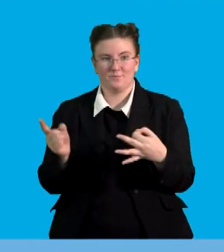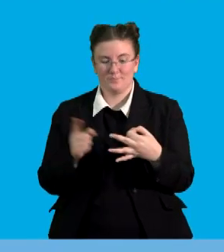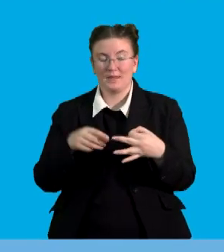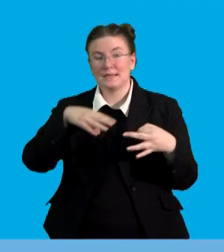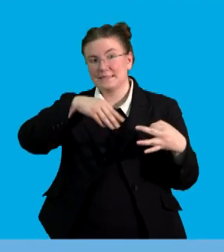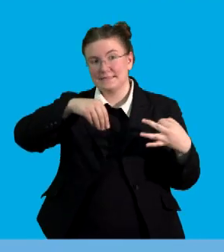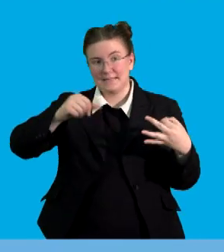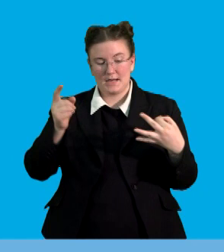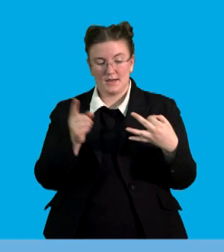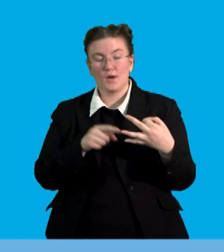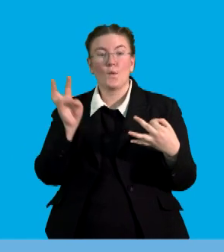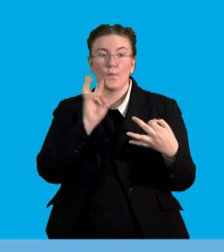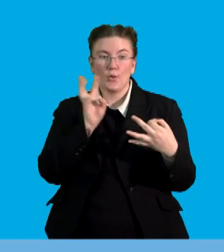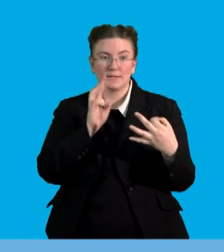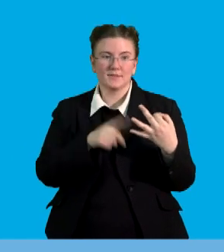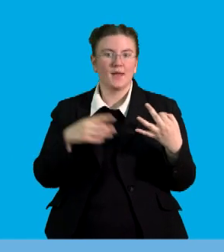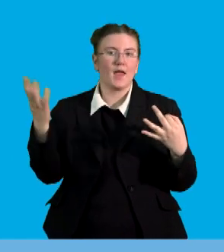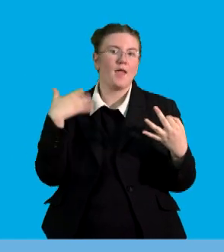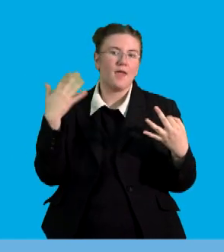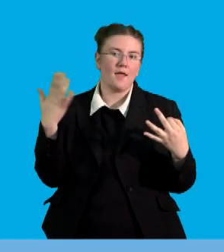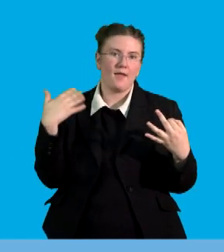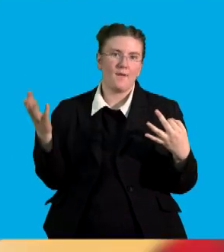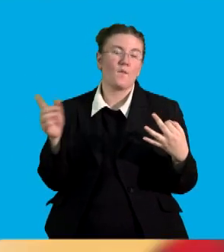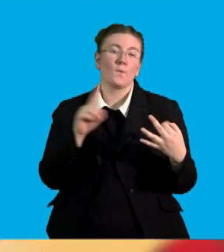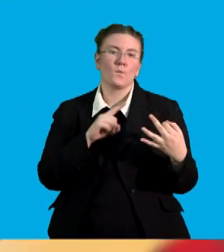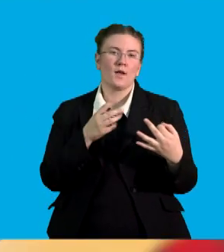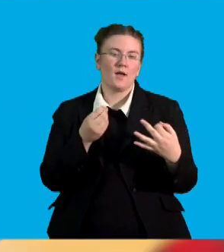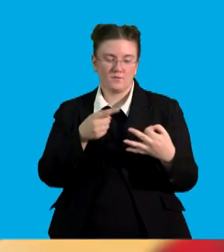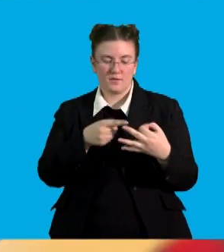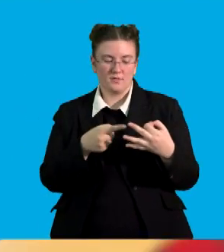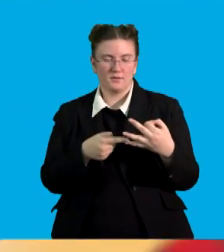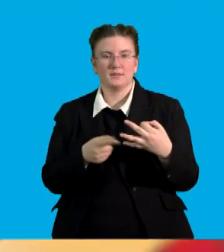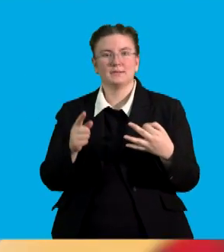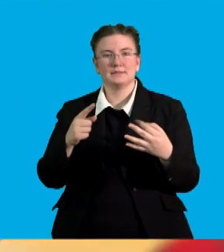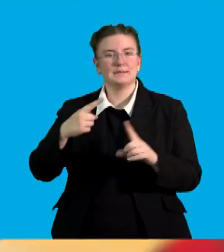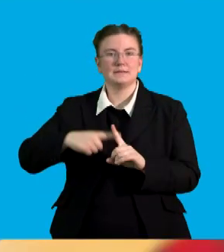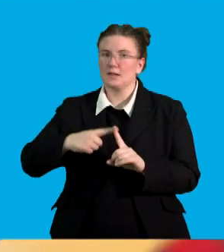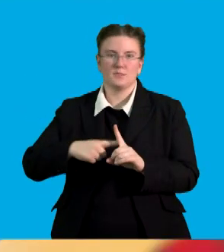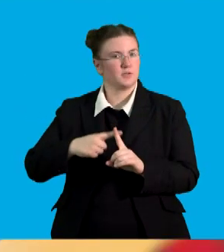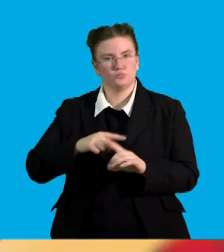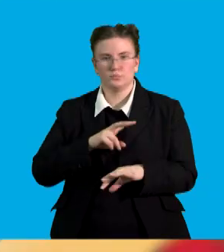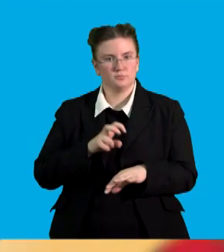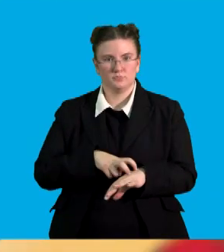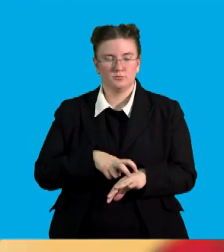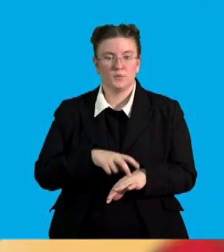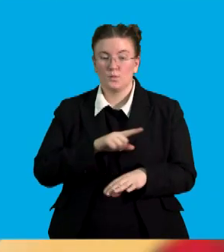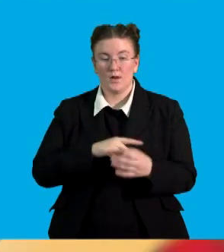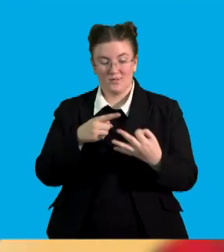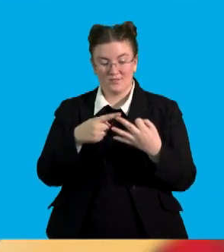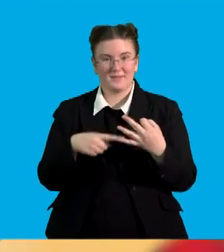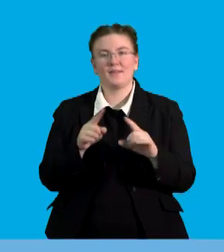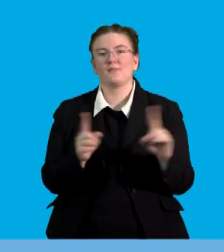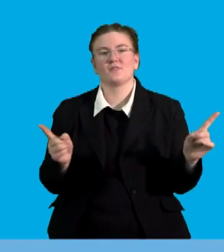materials such as sand, water, and air, because we don't have to have them in three different temperatures because they are